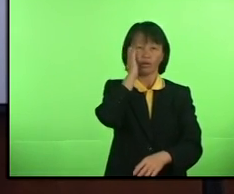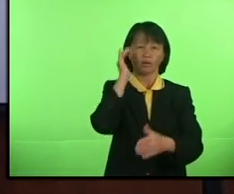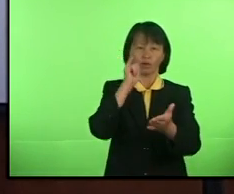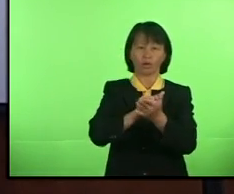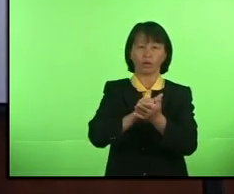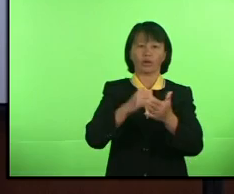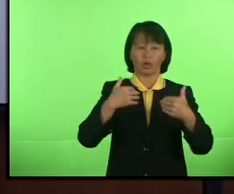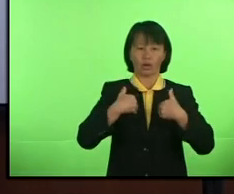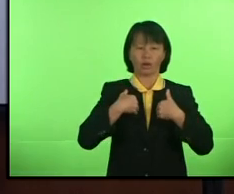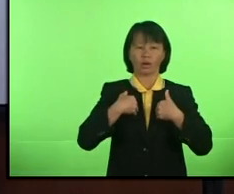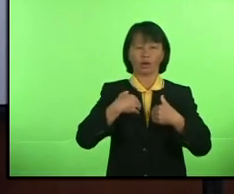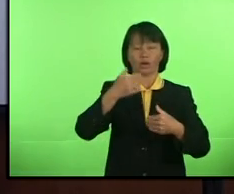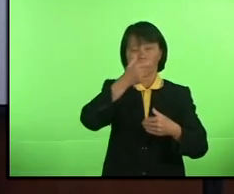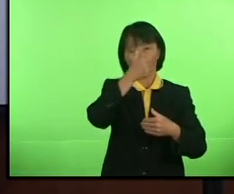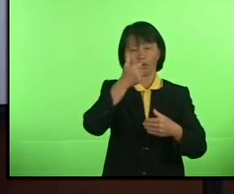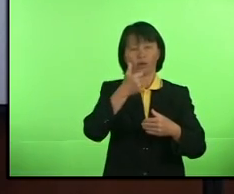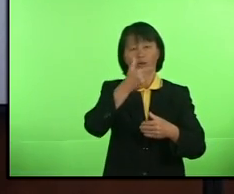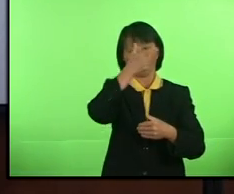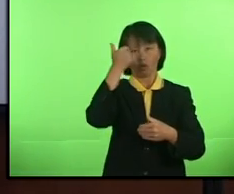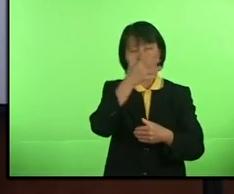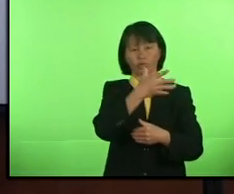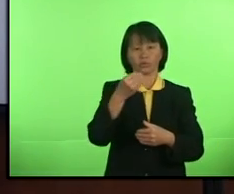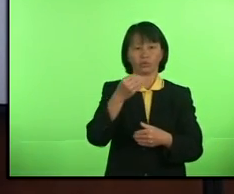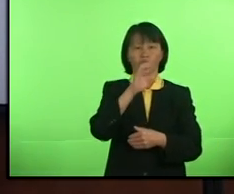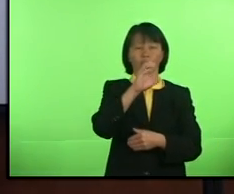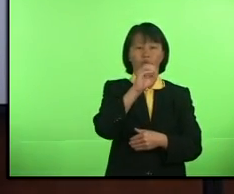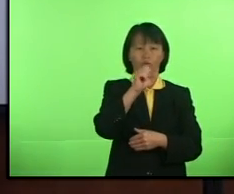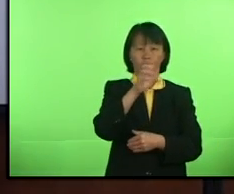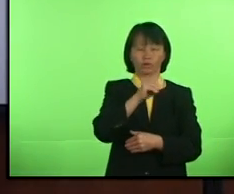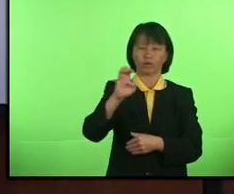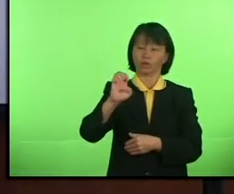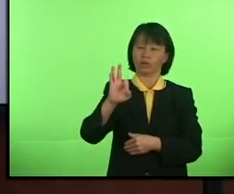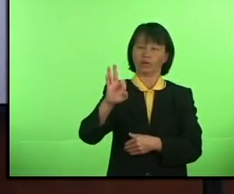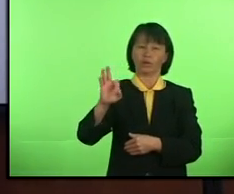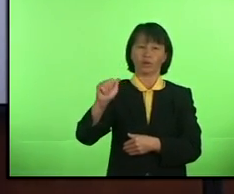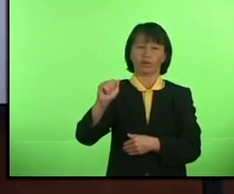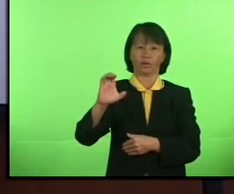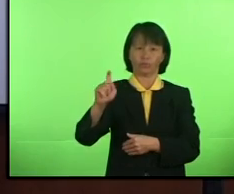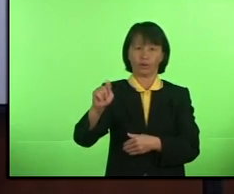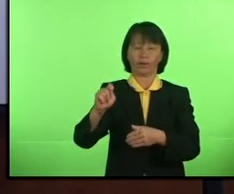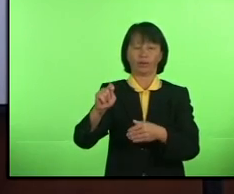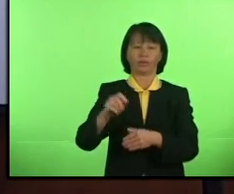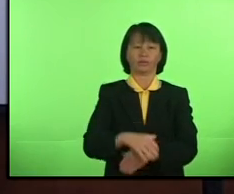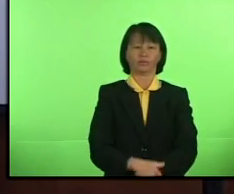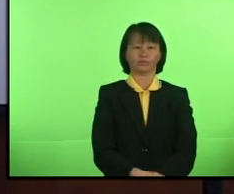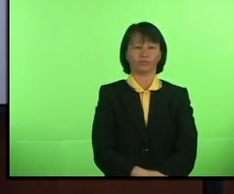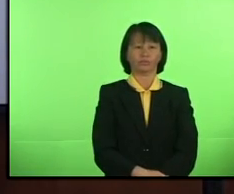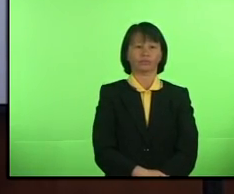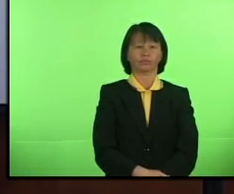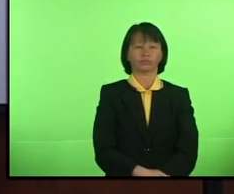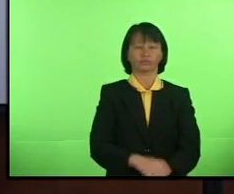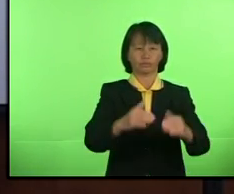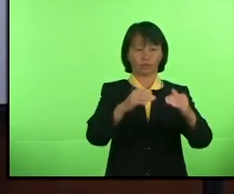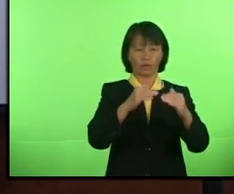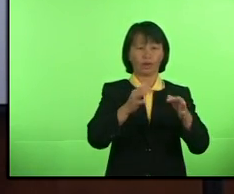falls into cause and effect style. The next one will be explain the cause.